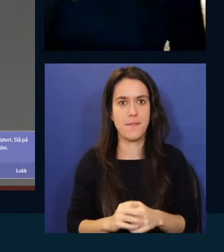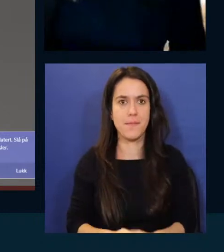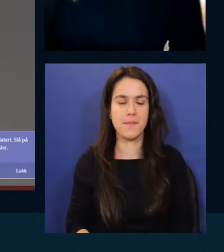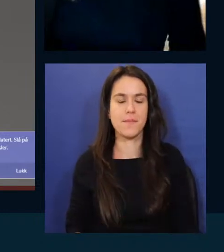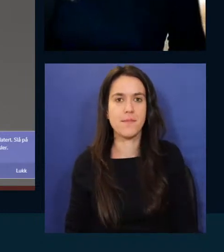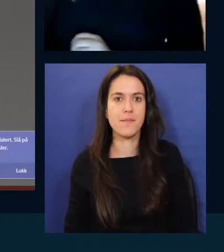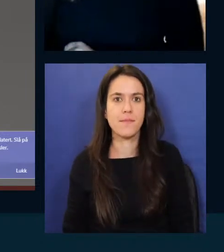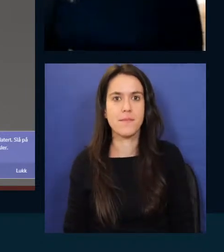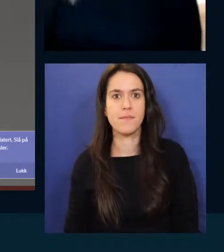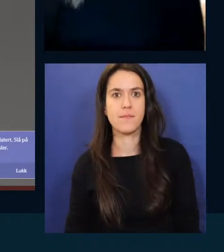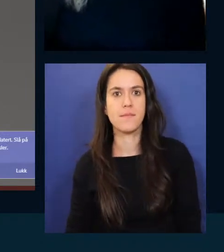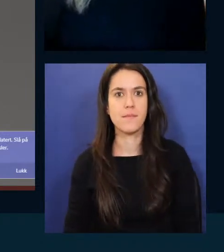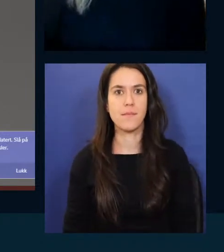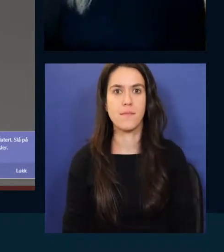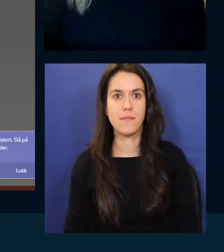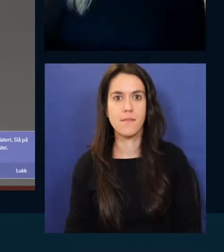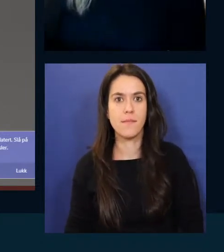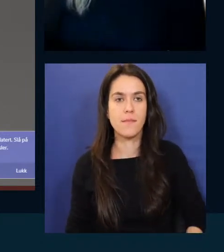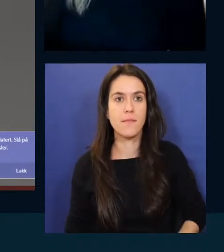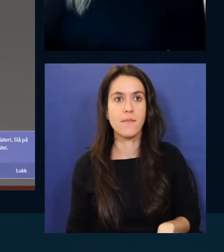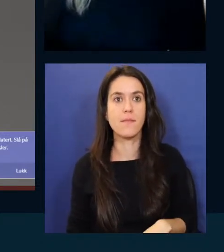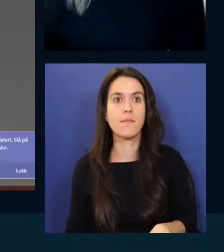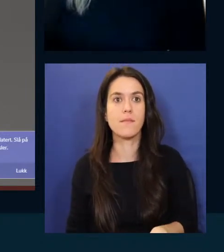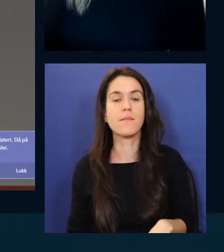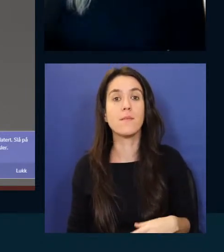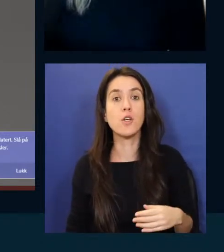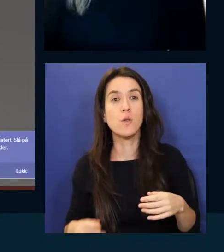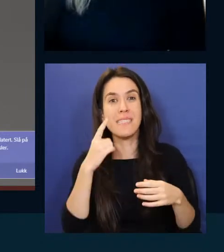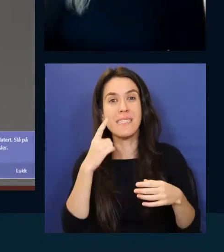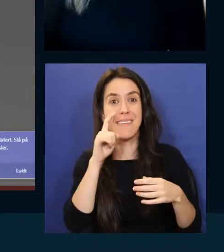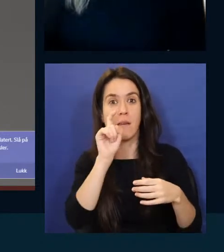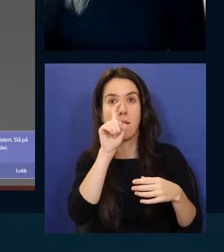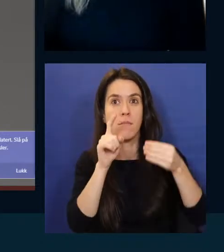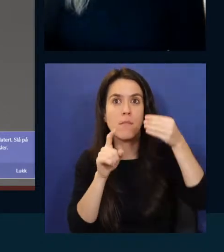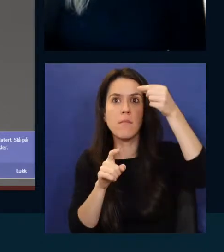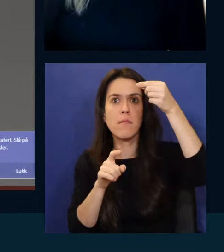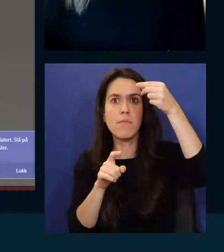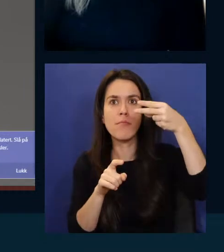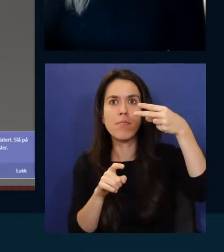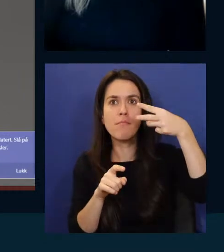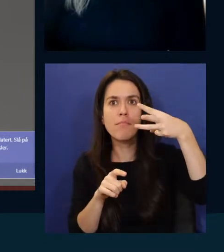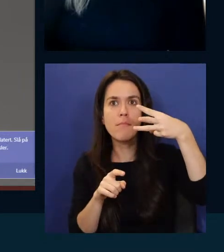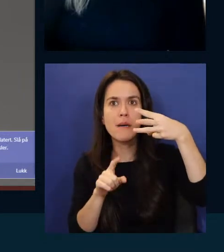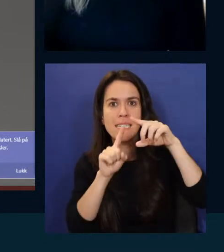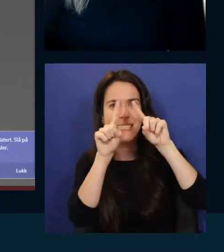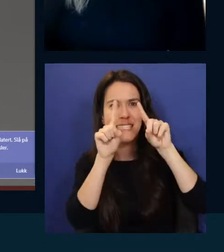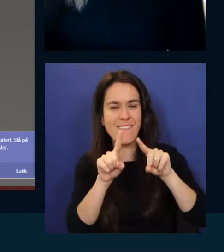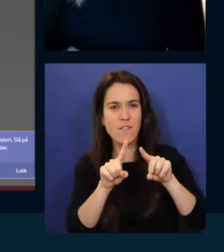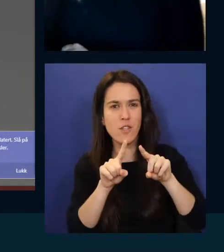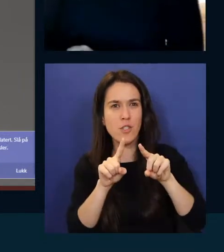And as you can see, there are a couple of different options here. So you can either add